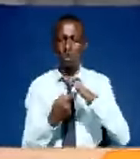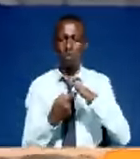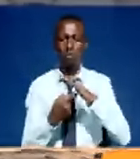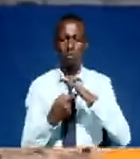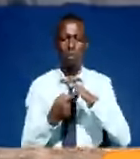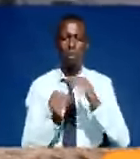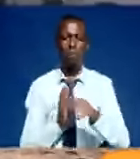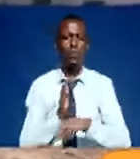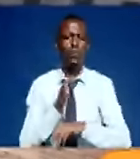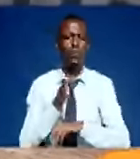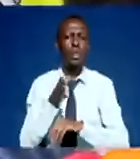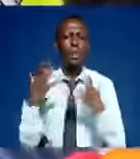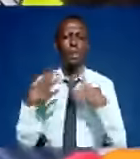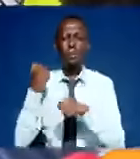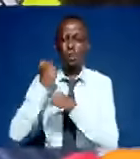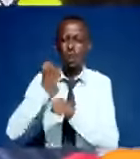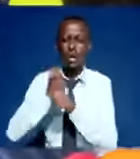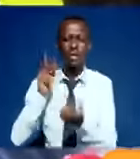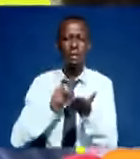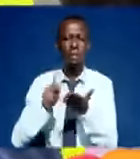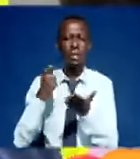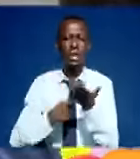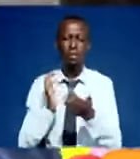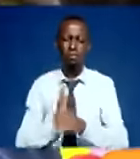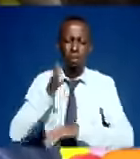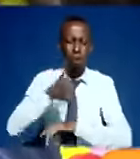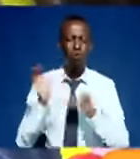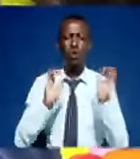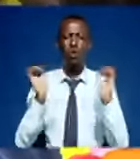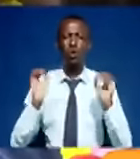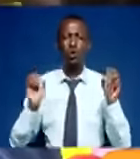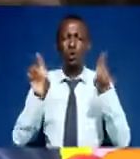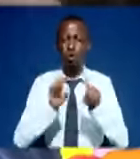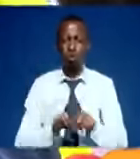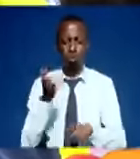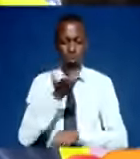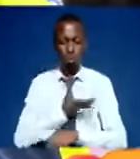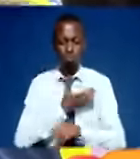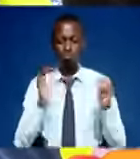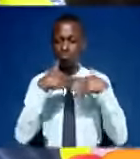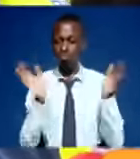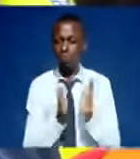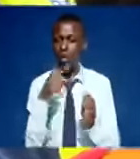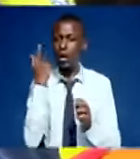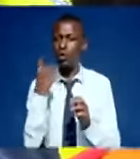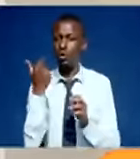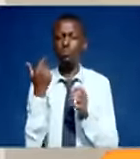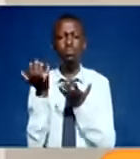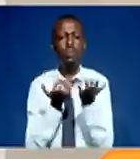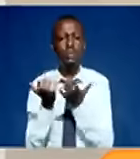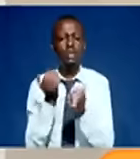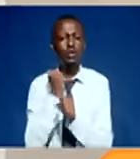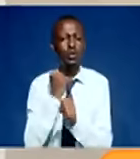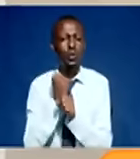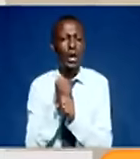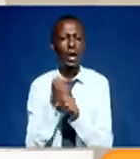the overtaxed formal employees loaded onto the employers who can barely manage the high cost of doing business. It's something we are